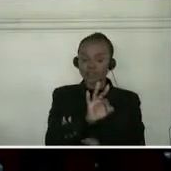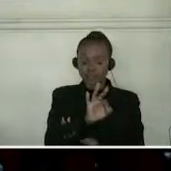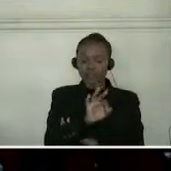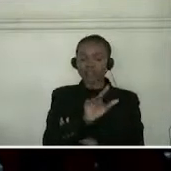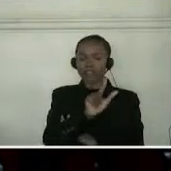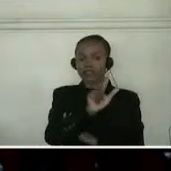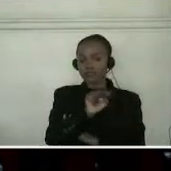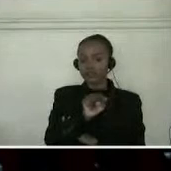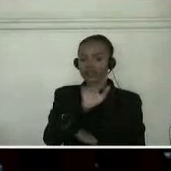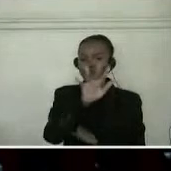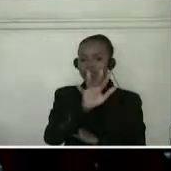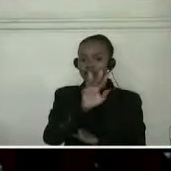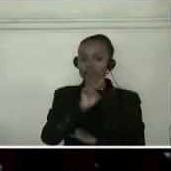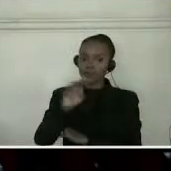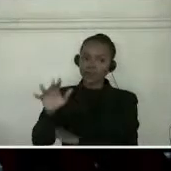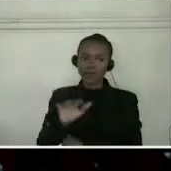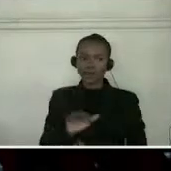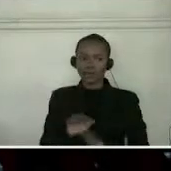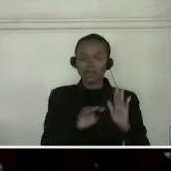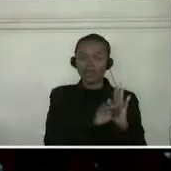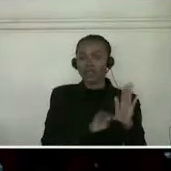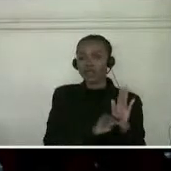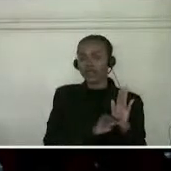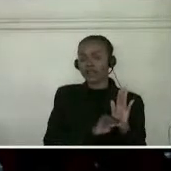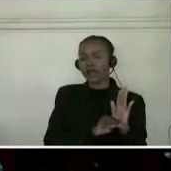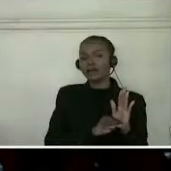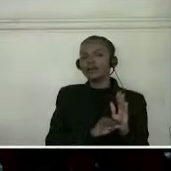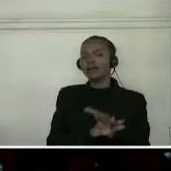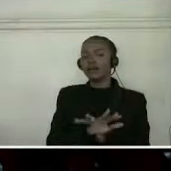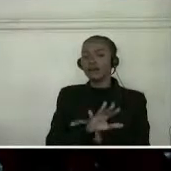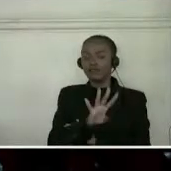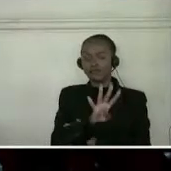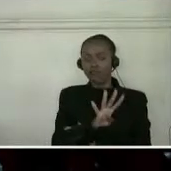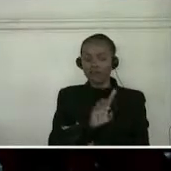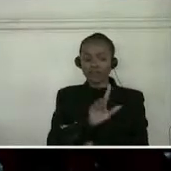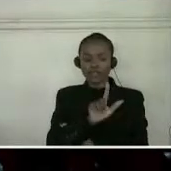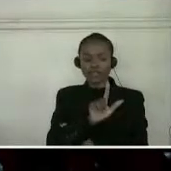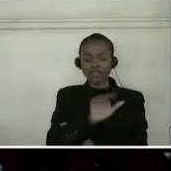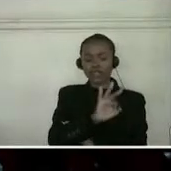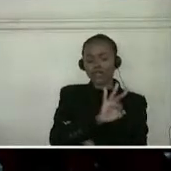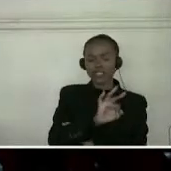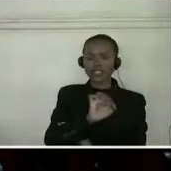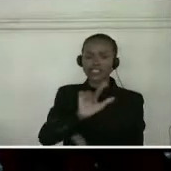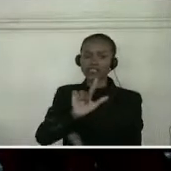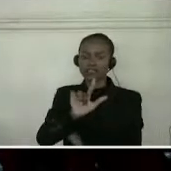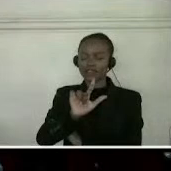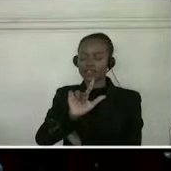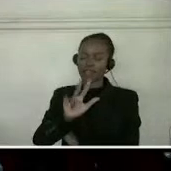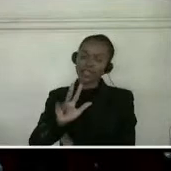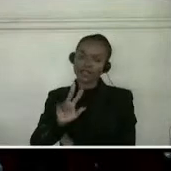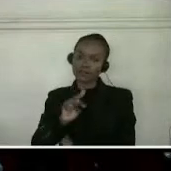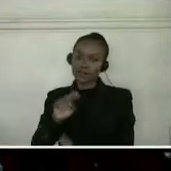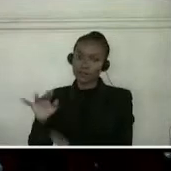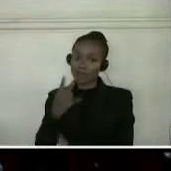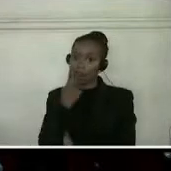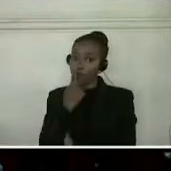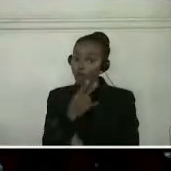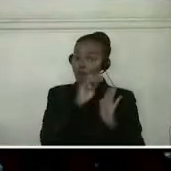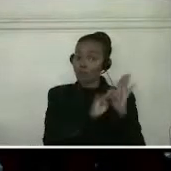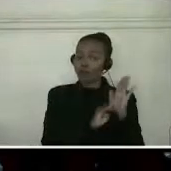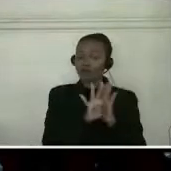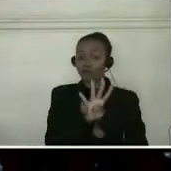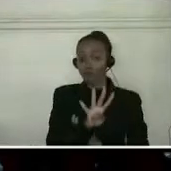for sport and creation 378 million if you look at the allocated 378 million for program for sporting recreation in